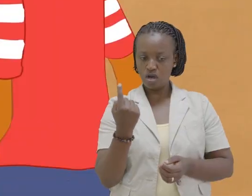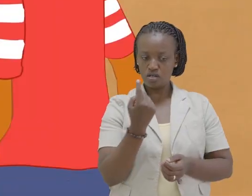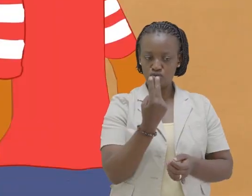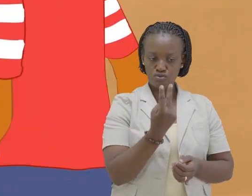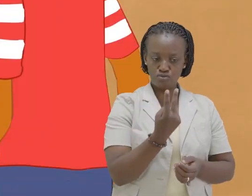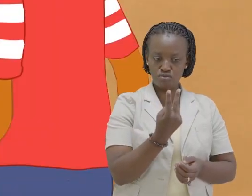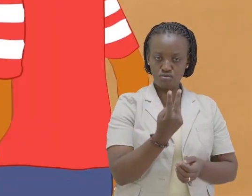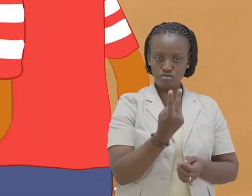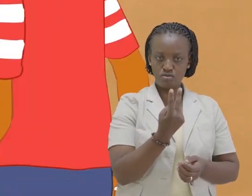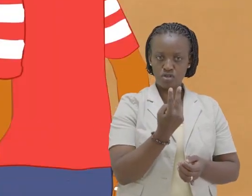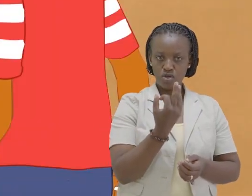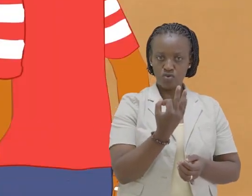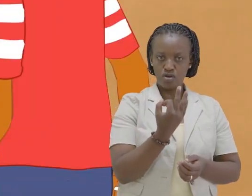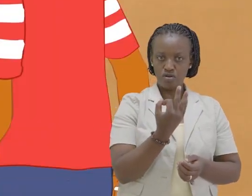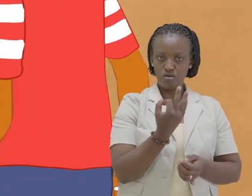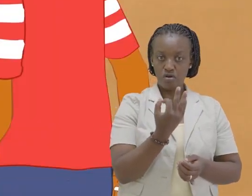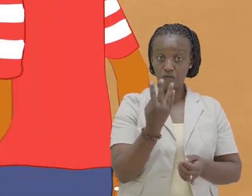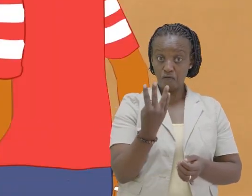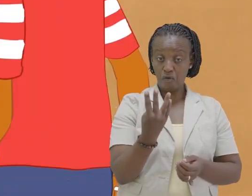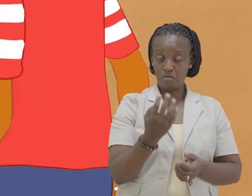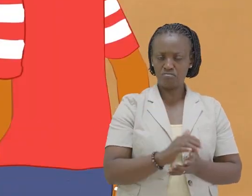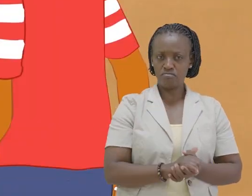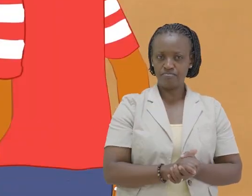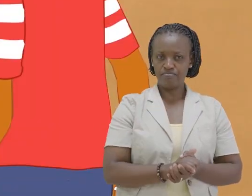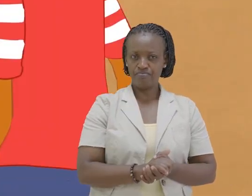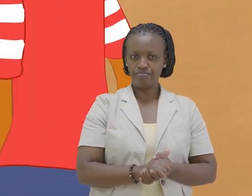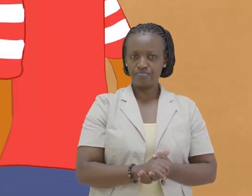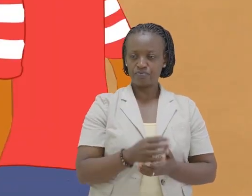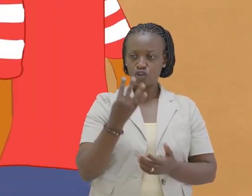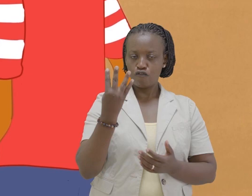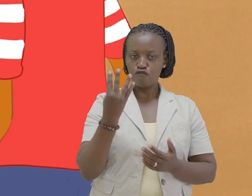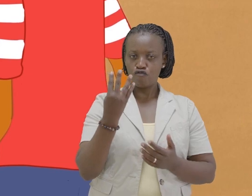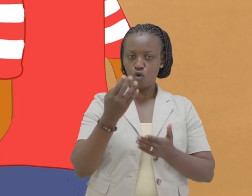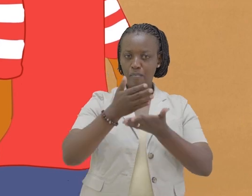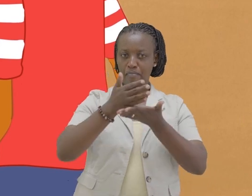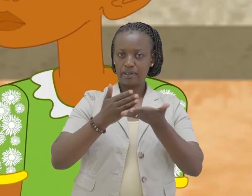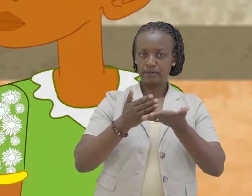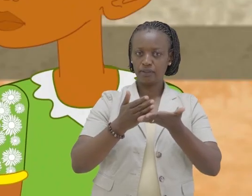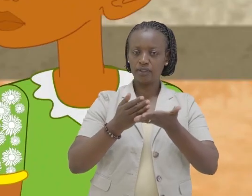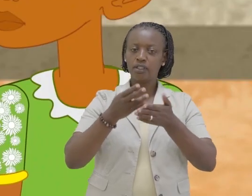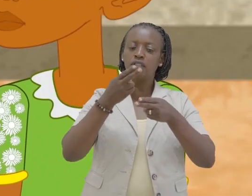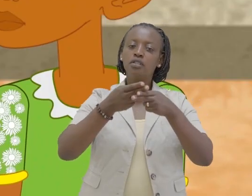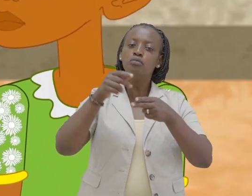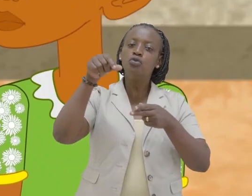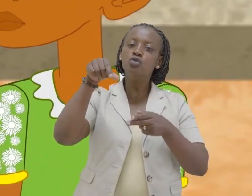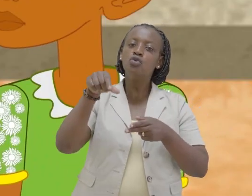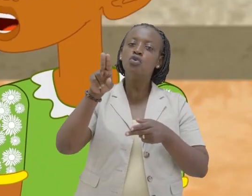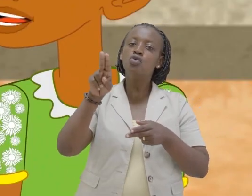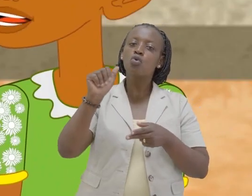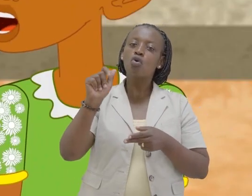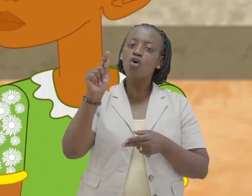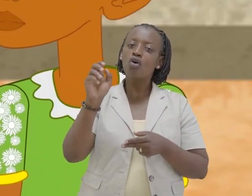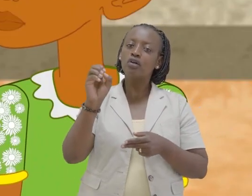One, two, three, four. Four parts. They are called